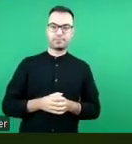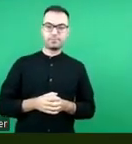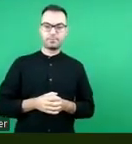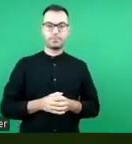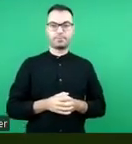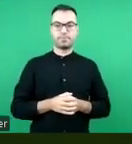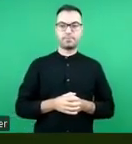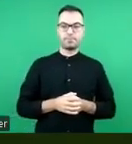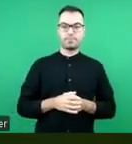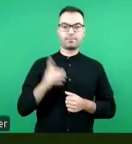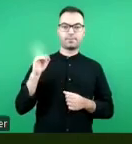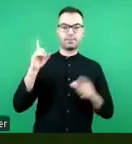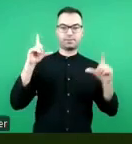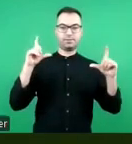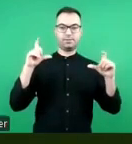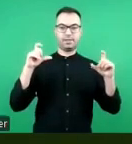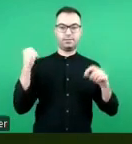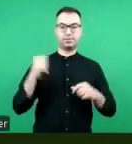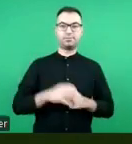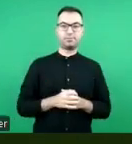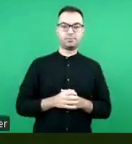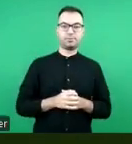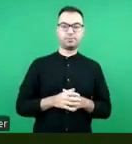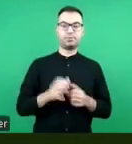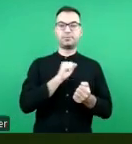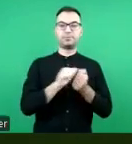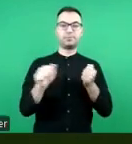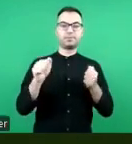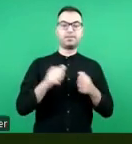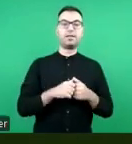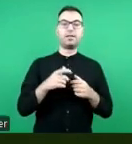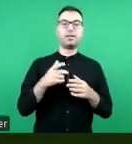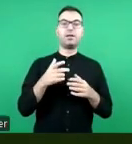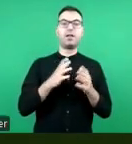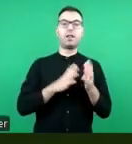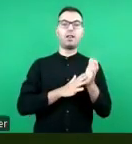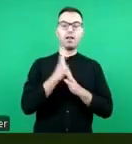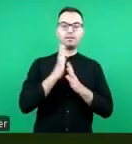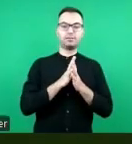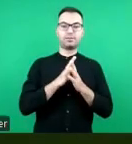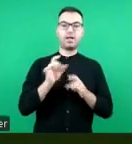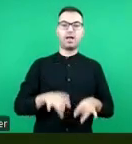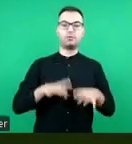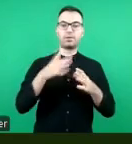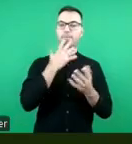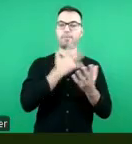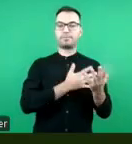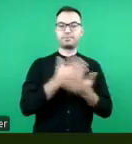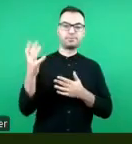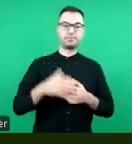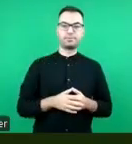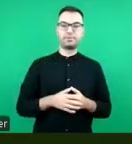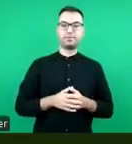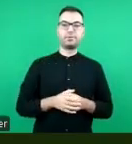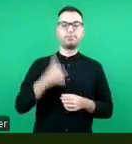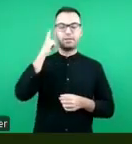That's a picture from burned forest in Australia. It's a eucalypt forest. It's burned by the Black Saturday fire, one of